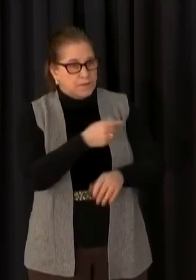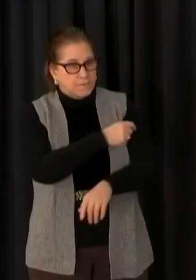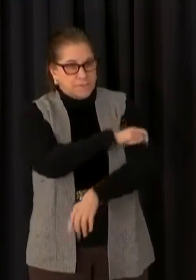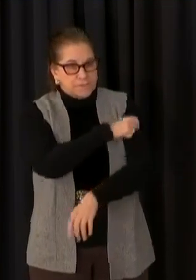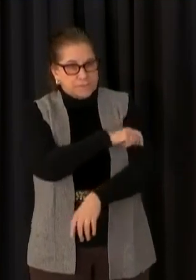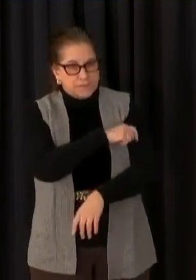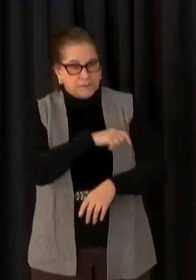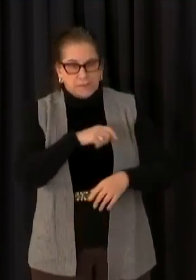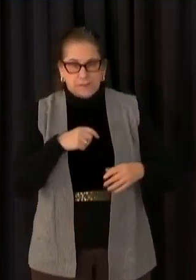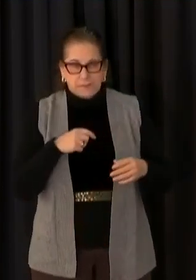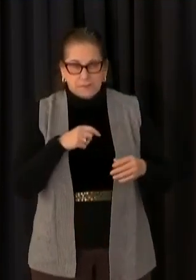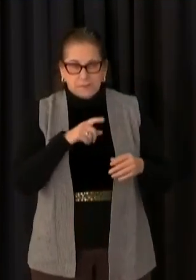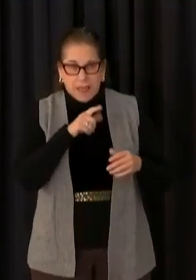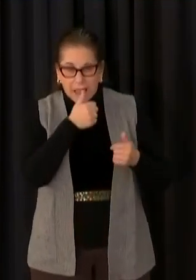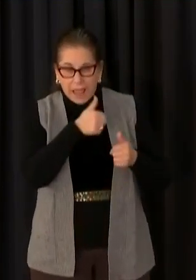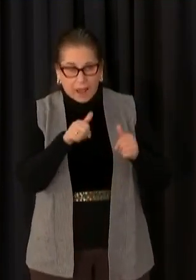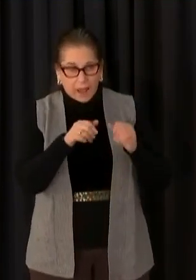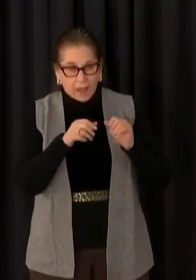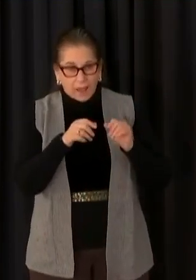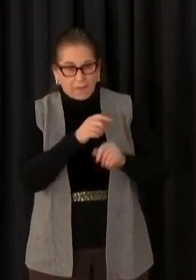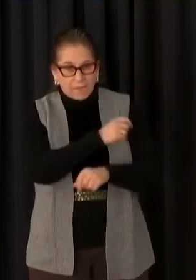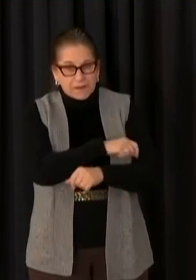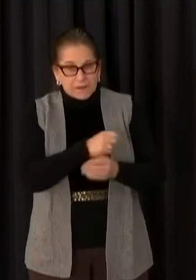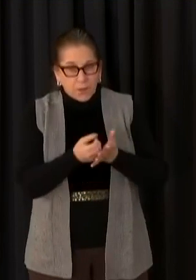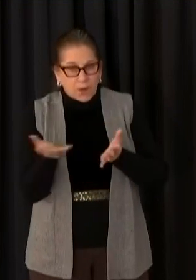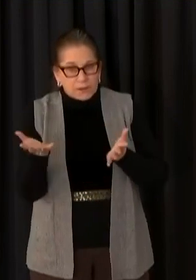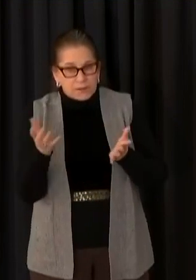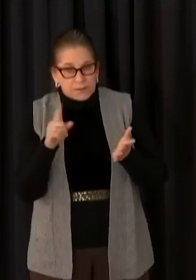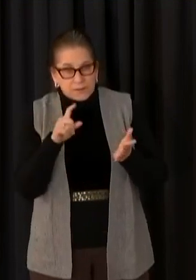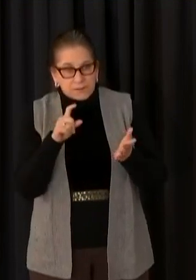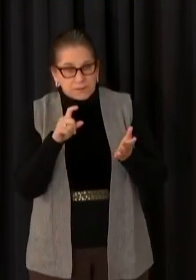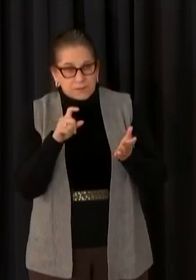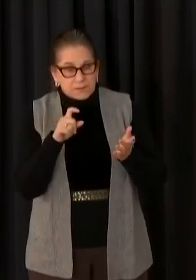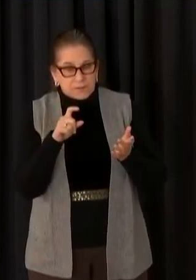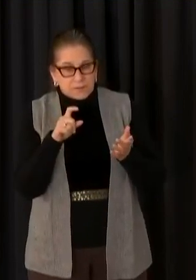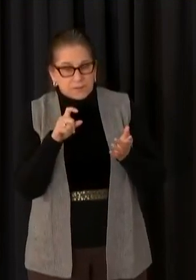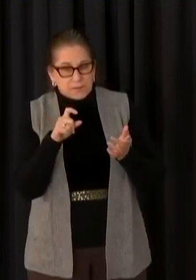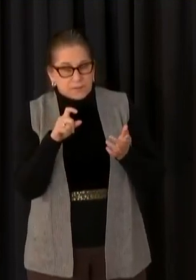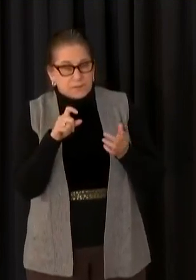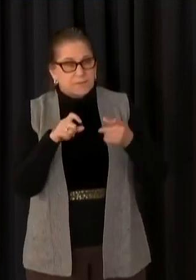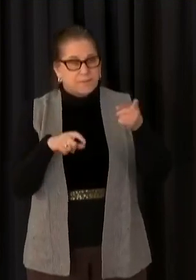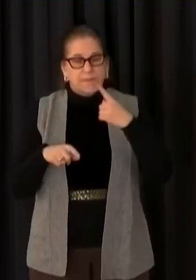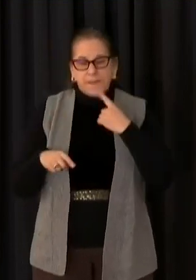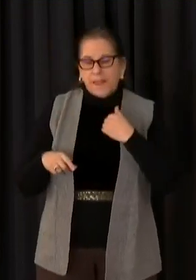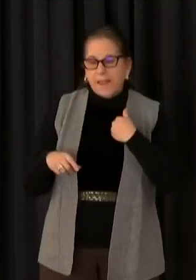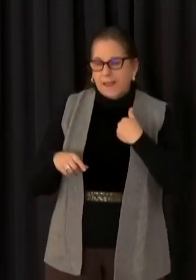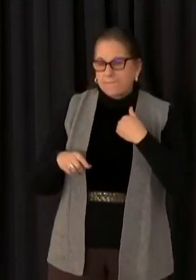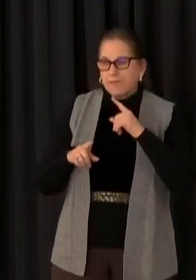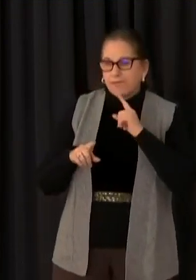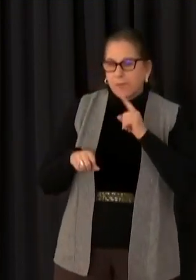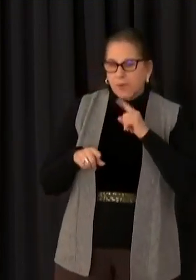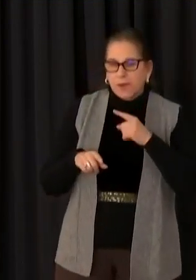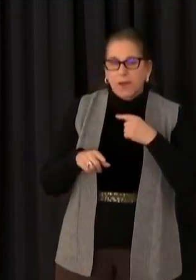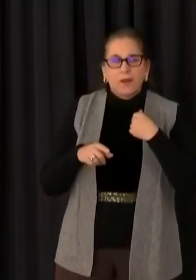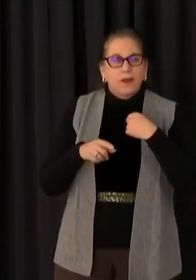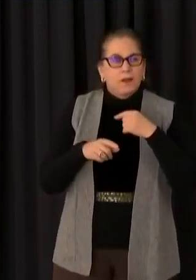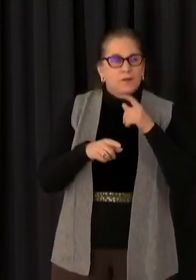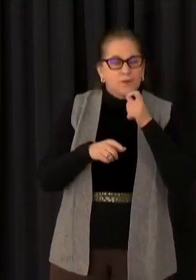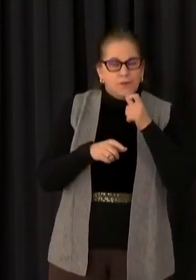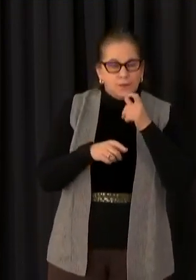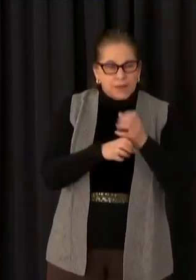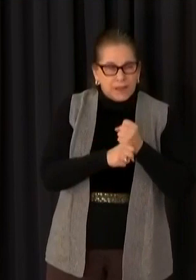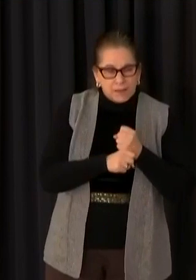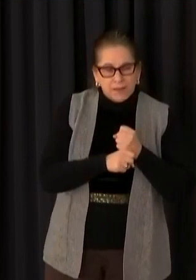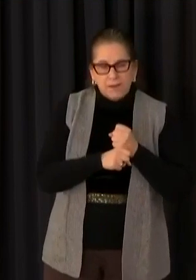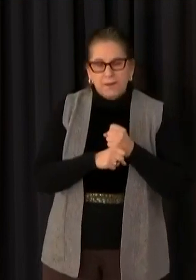for what they must report to us in terms of all of the data elements. And then the timeliness by which they